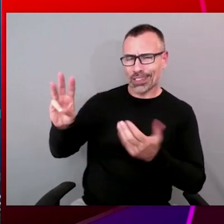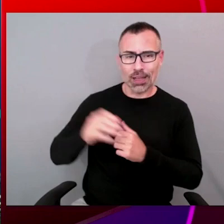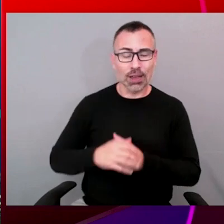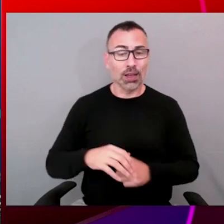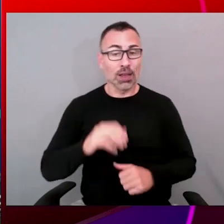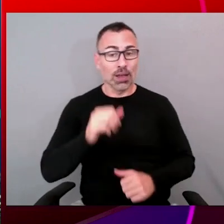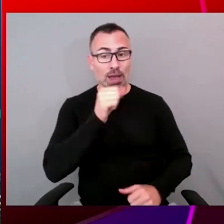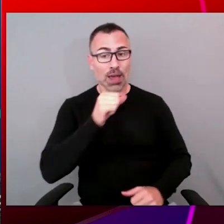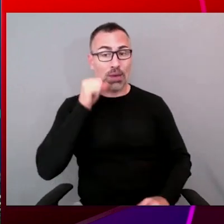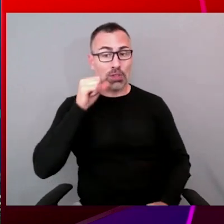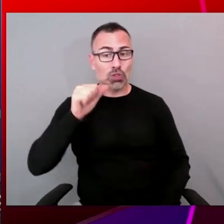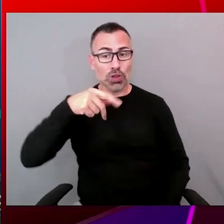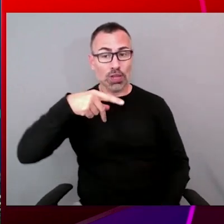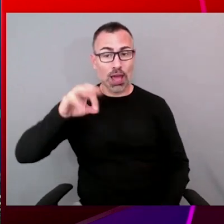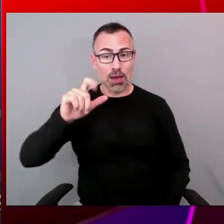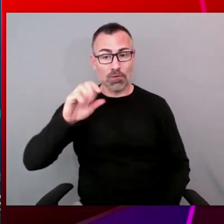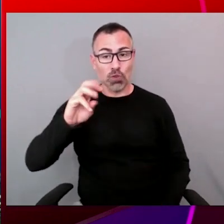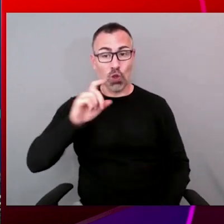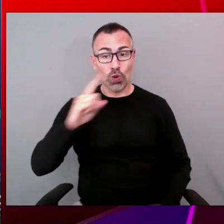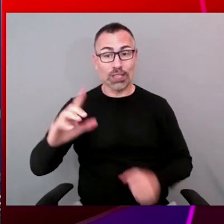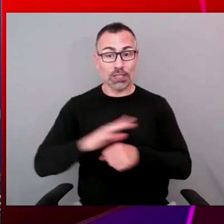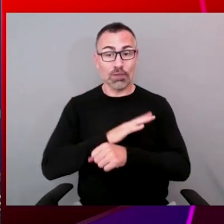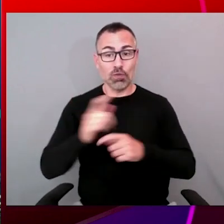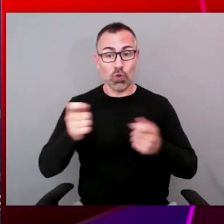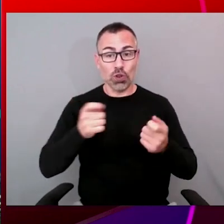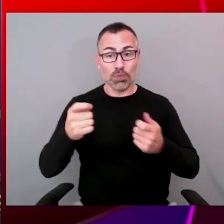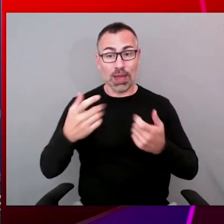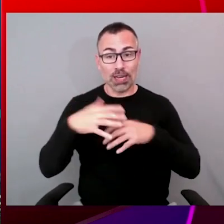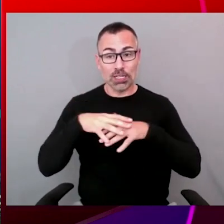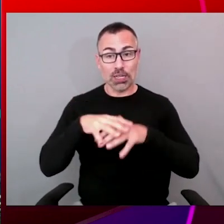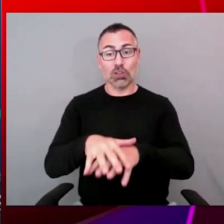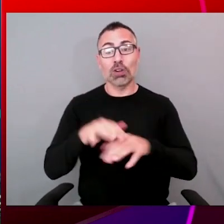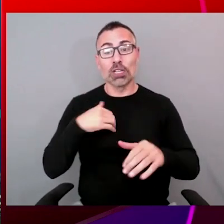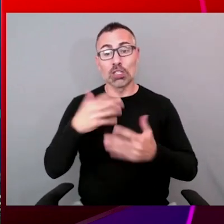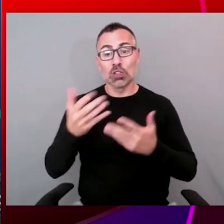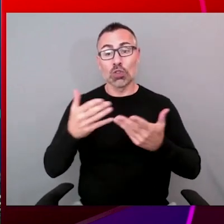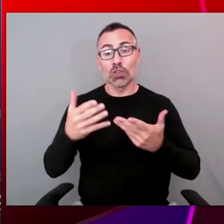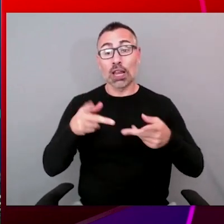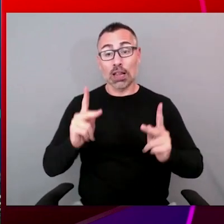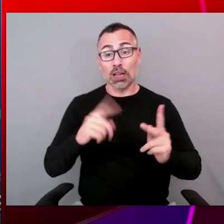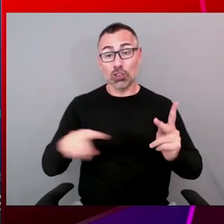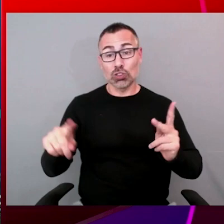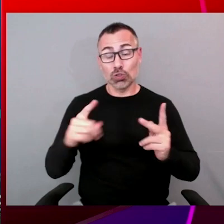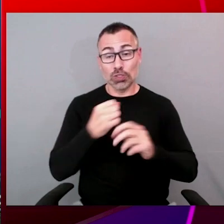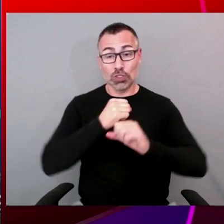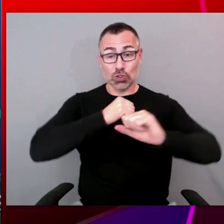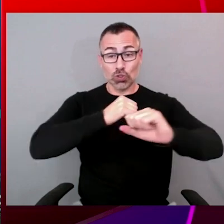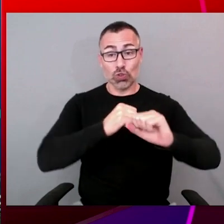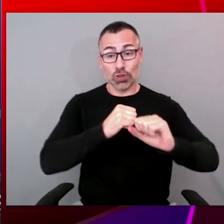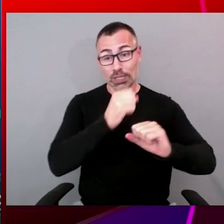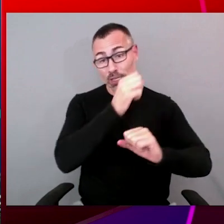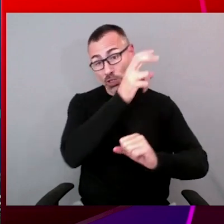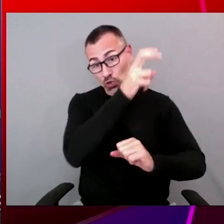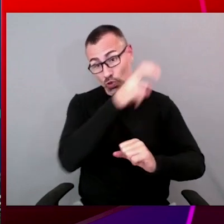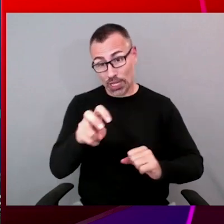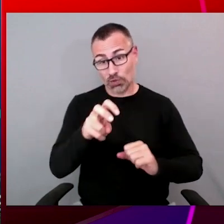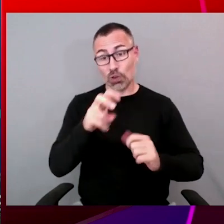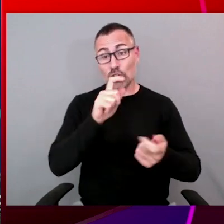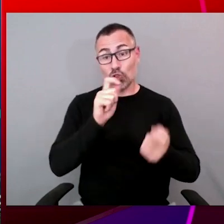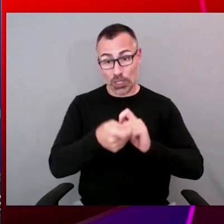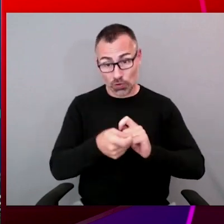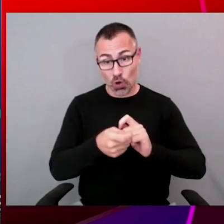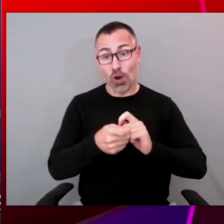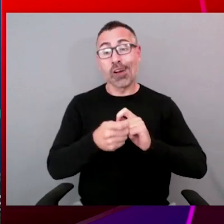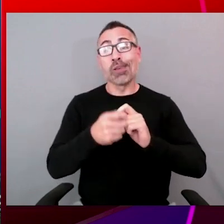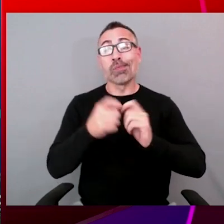fully managed integration service that allows you to securely transfer, transform, catalog your SaaS data, software as